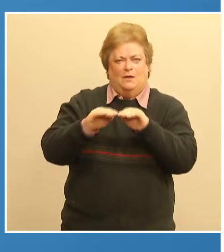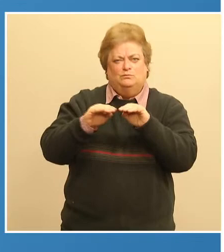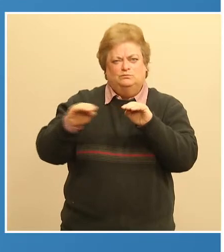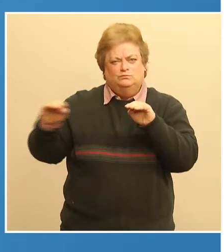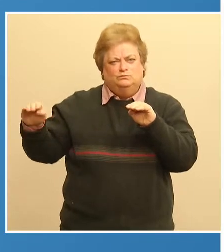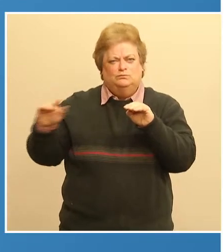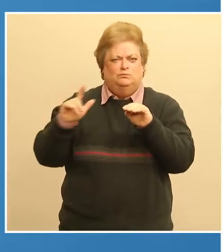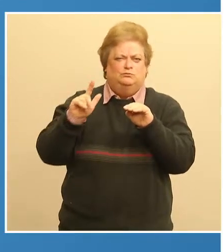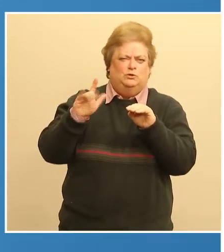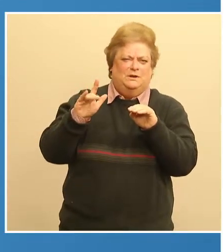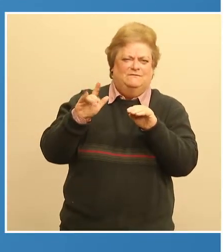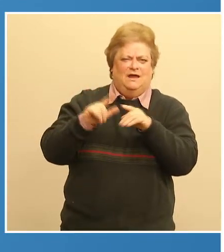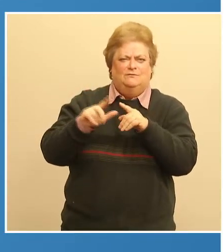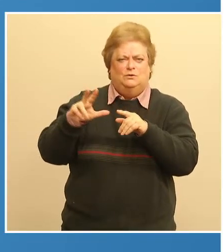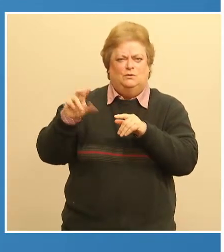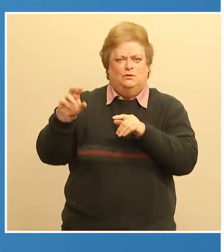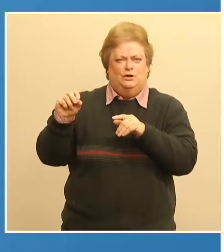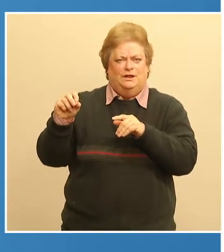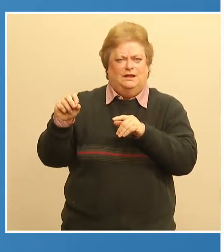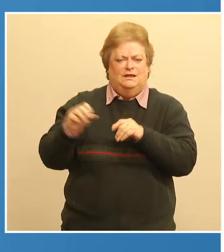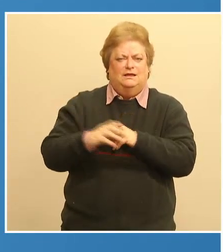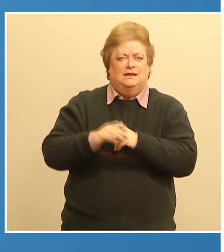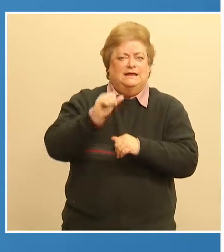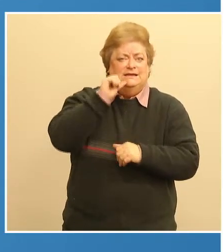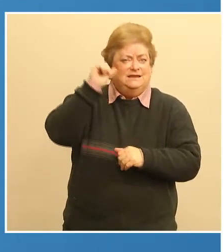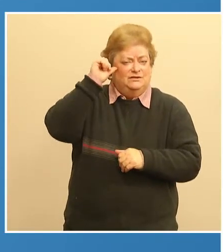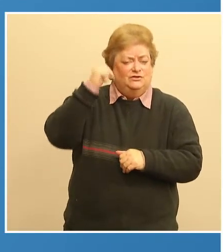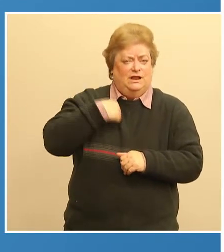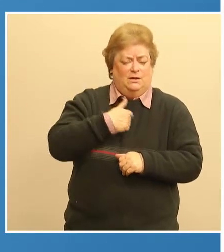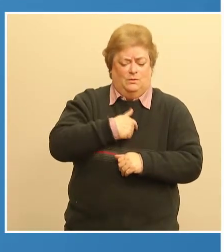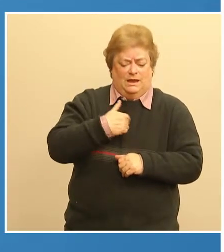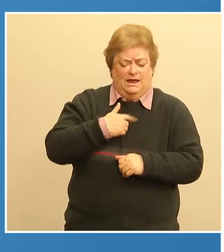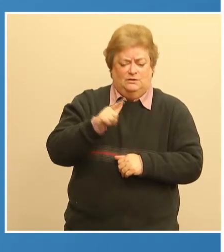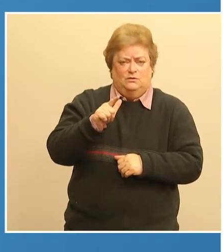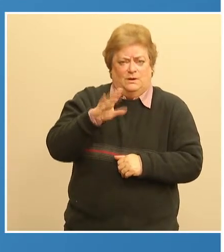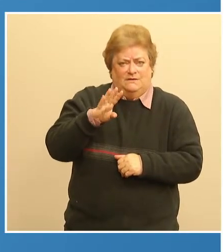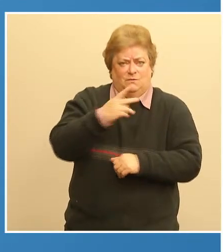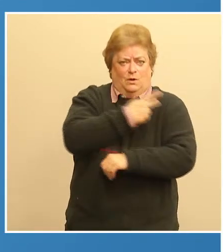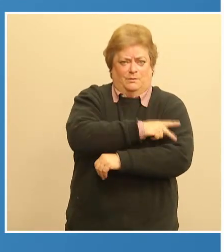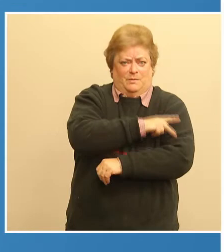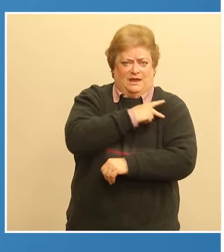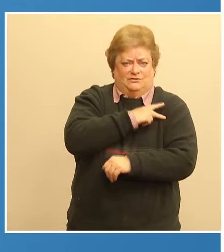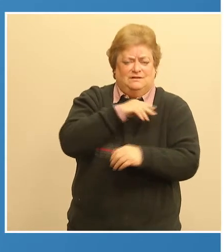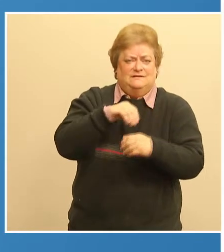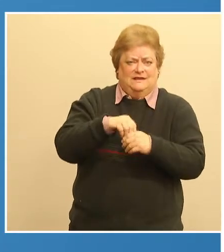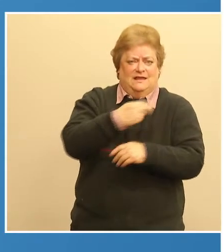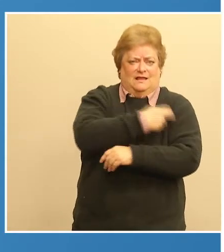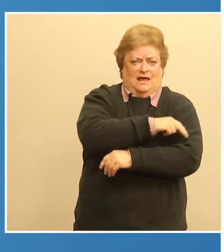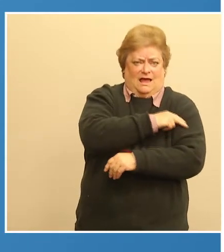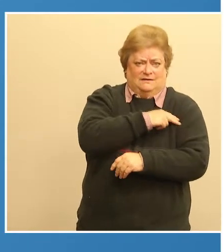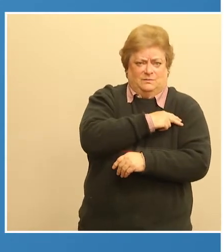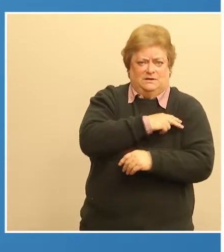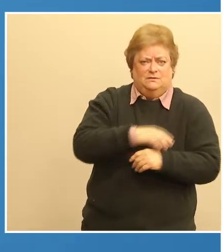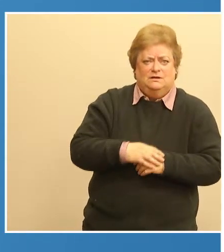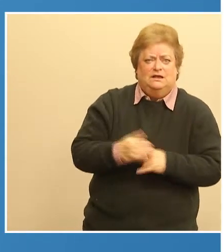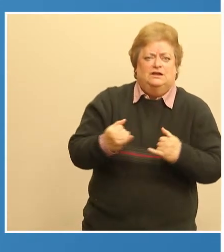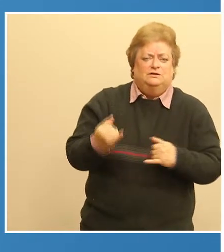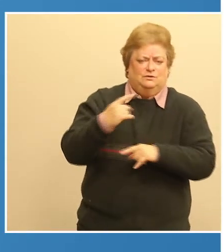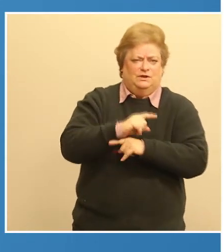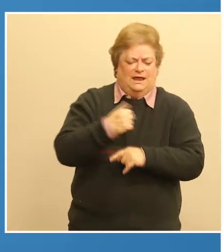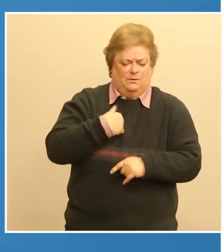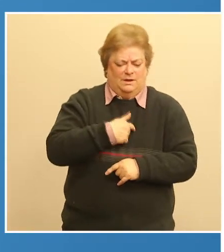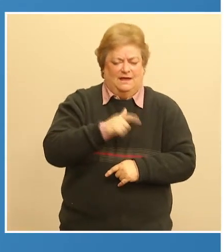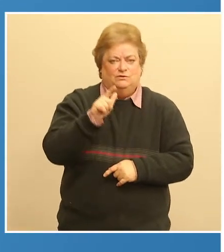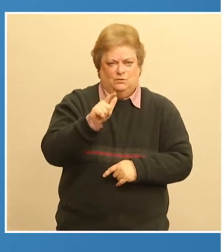at about 25 to 30. Yesterday we had 24 COVID-19 patients hospitalized locally, and today we